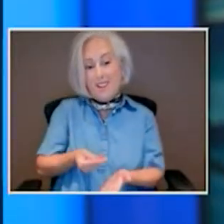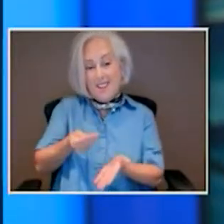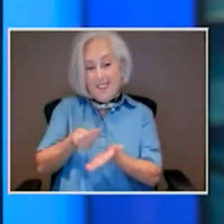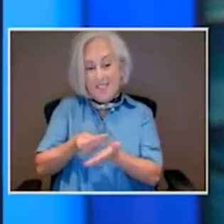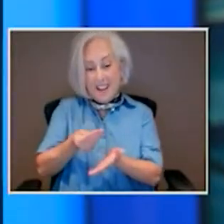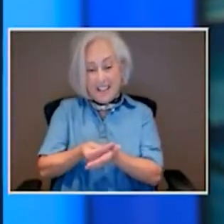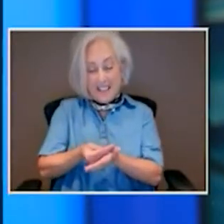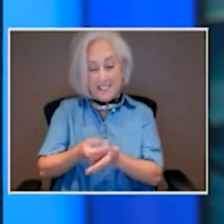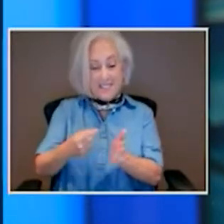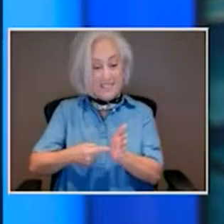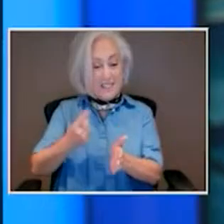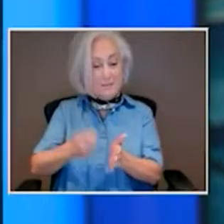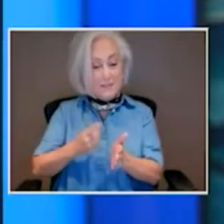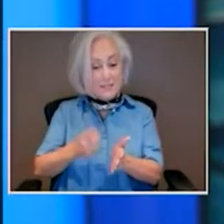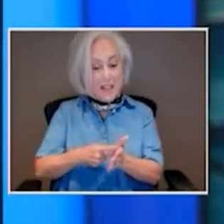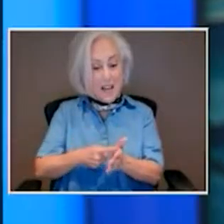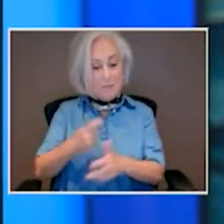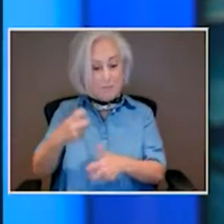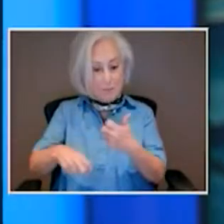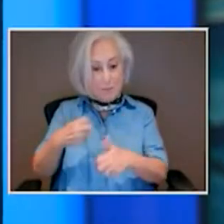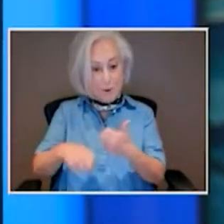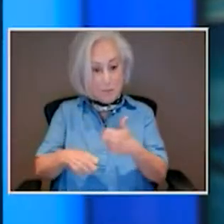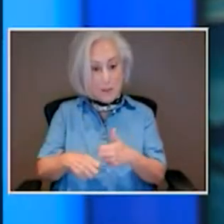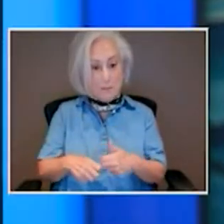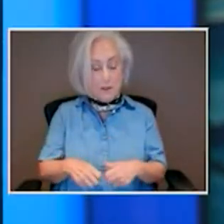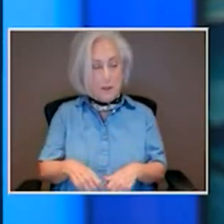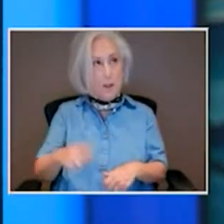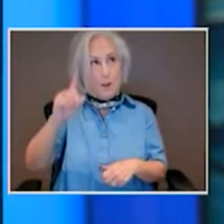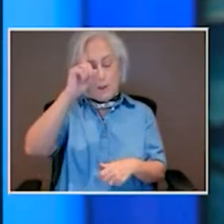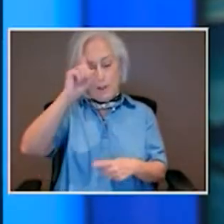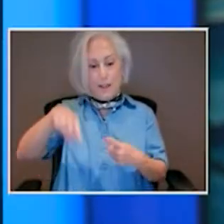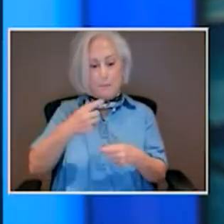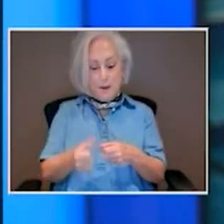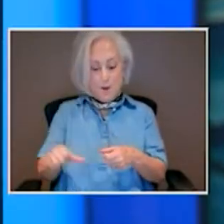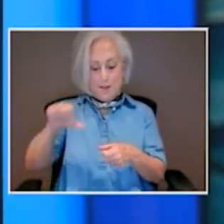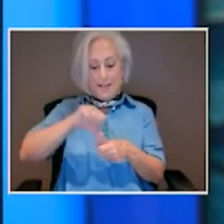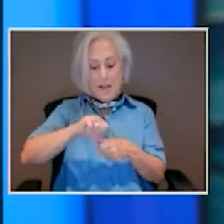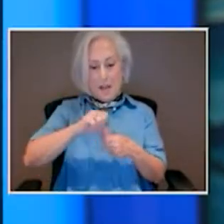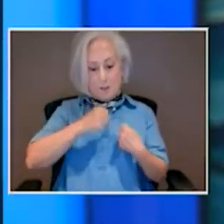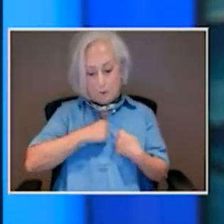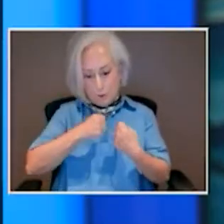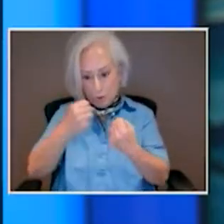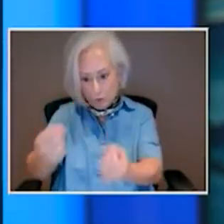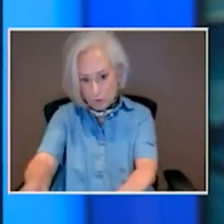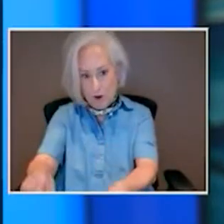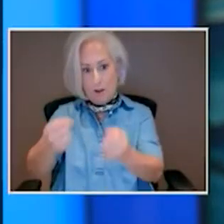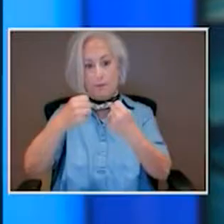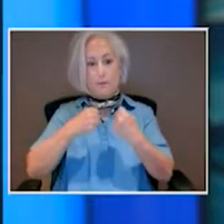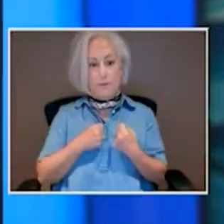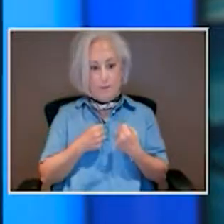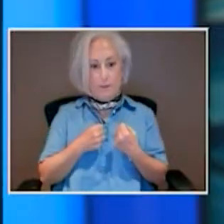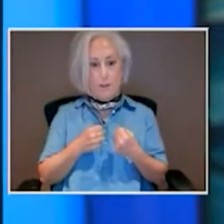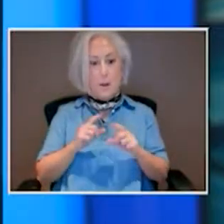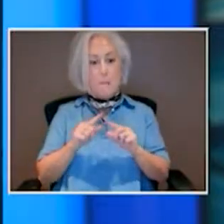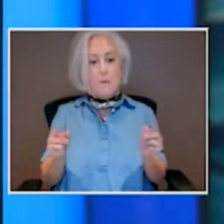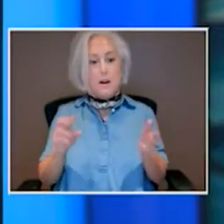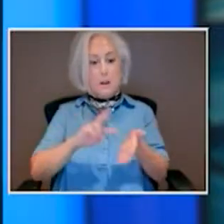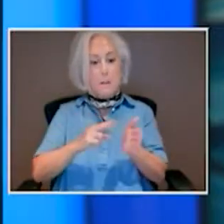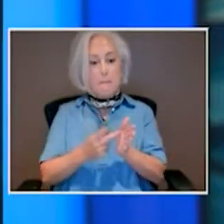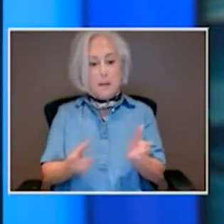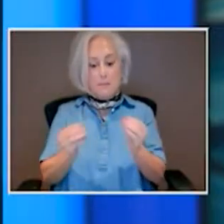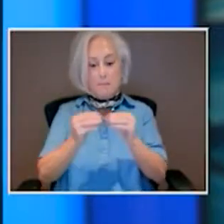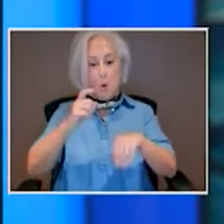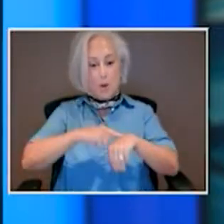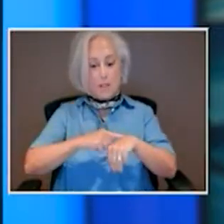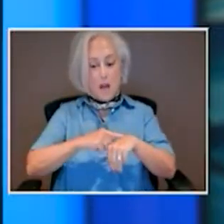We think about not just the gas that it takes to get here and the transportation, but also it is more time off work than somebody that lives in the